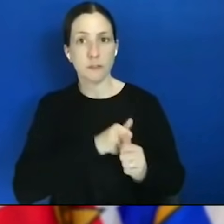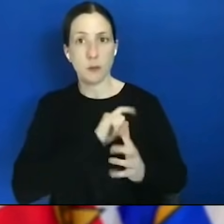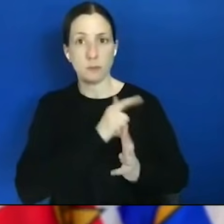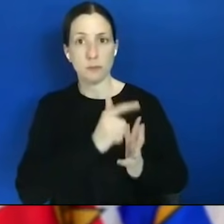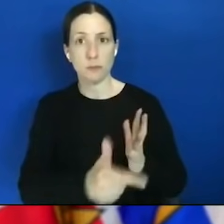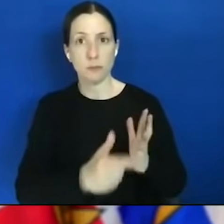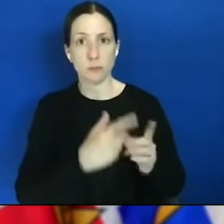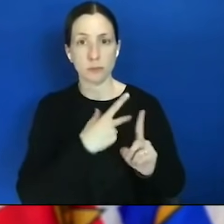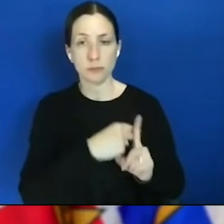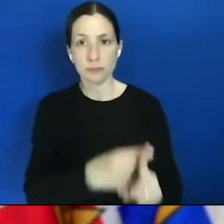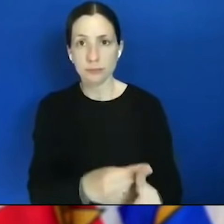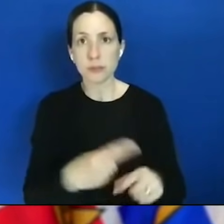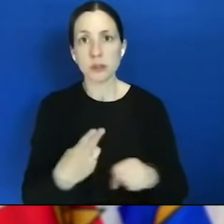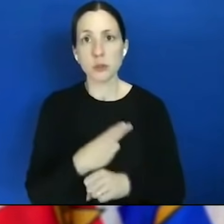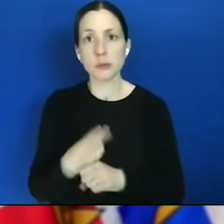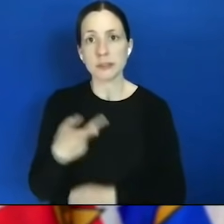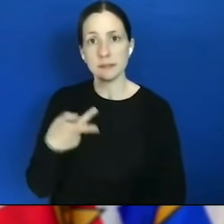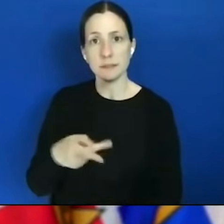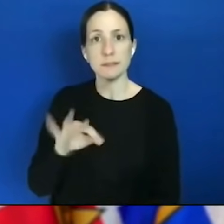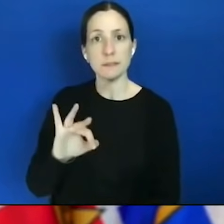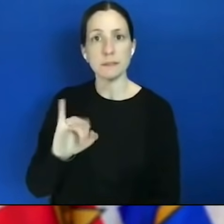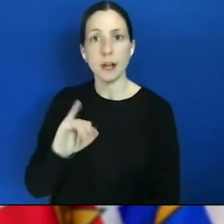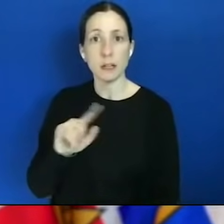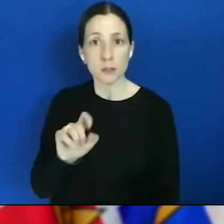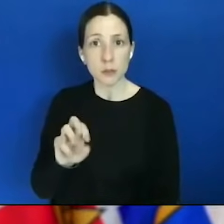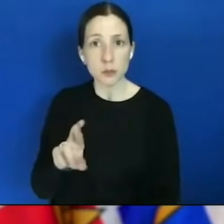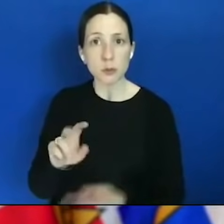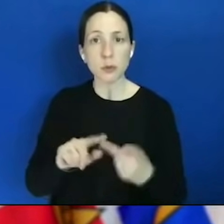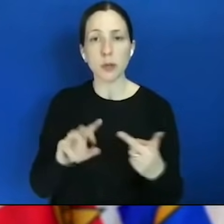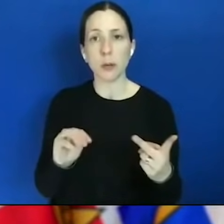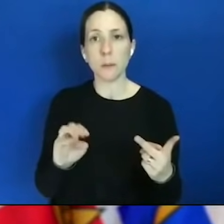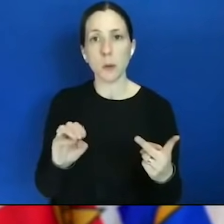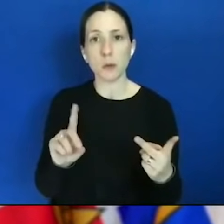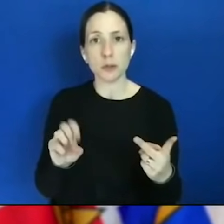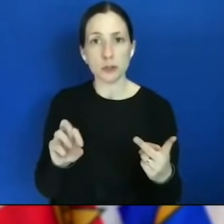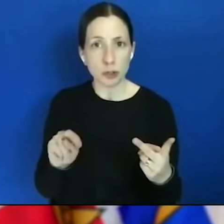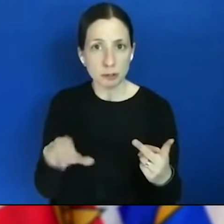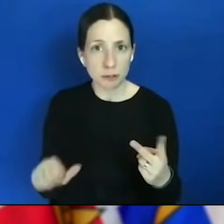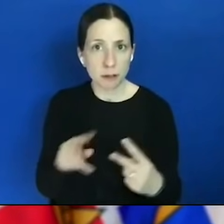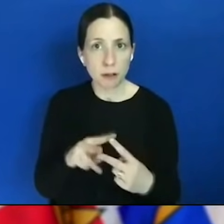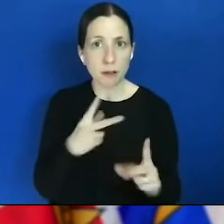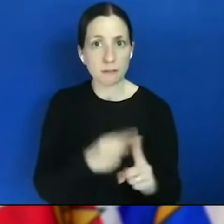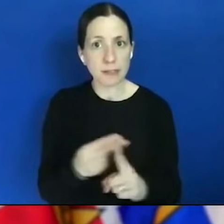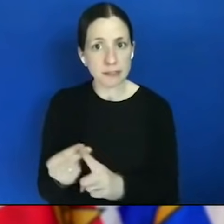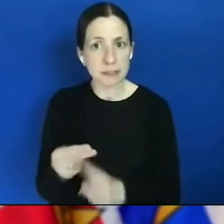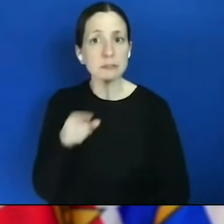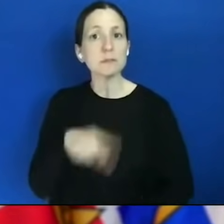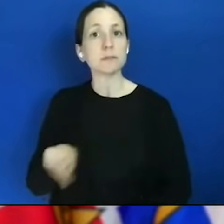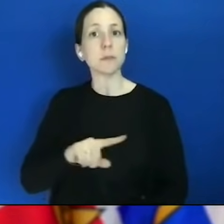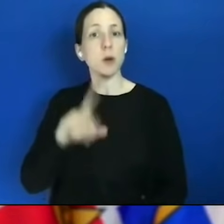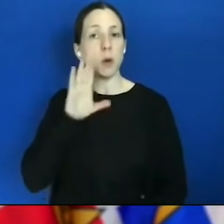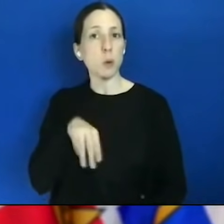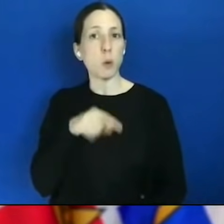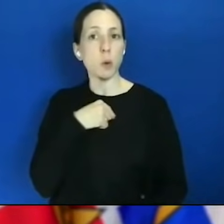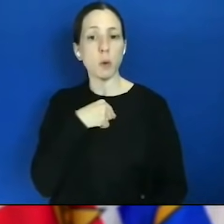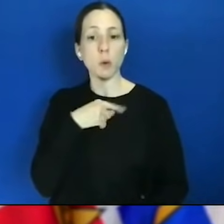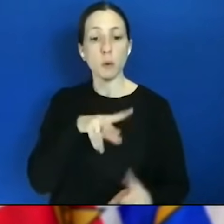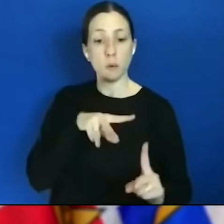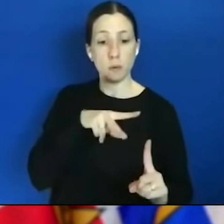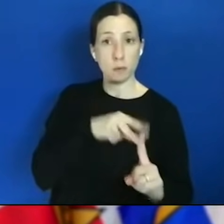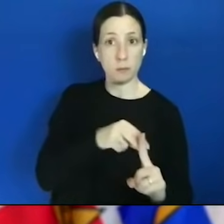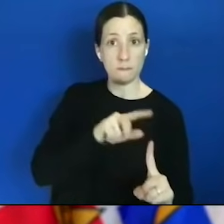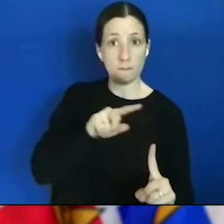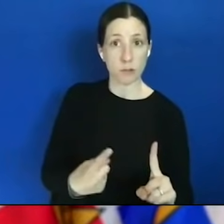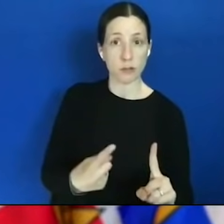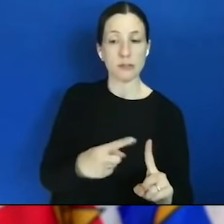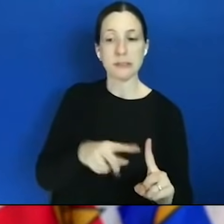immunization program, using Pfizer and the Moderna vaccines. And as you know, we've shortened the interval between dose